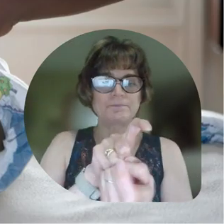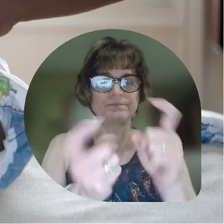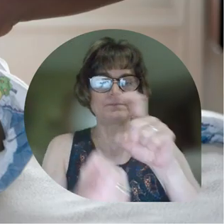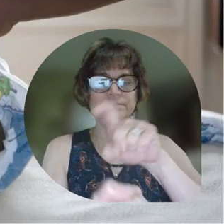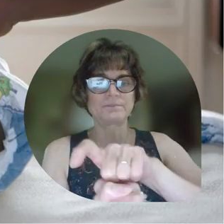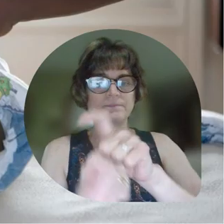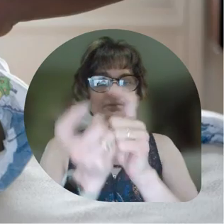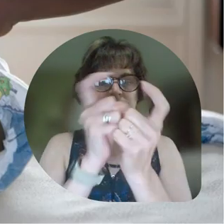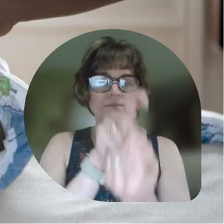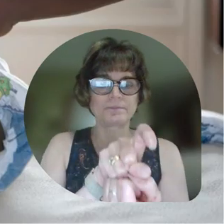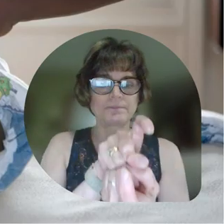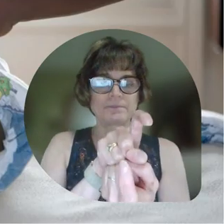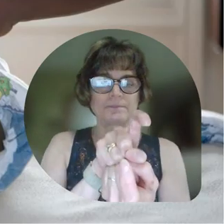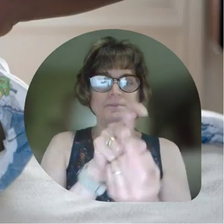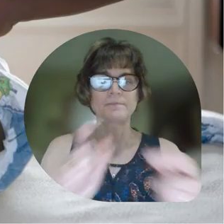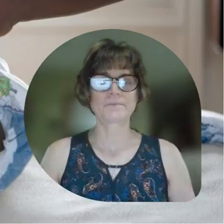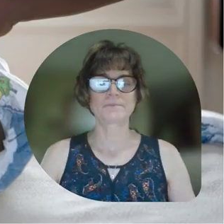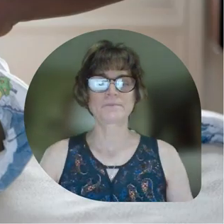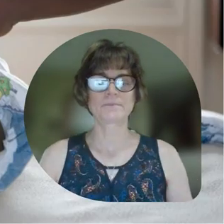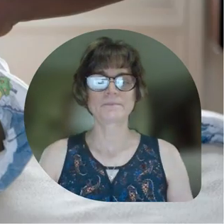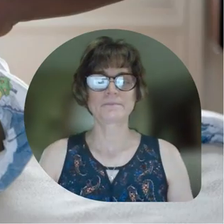Changing.